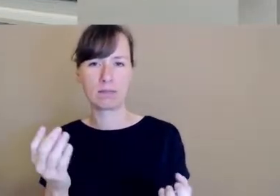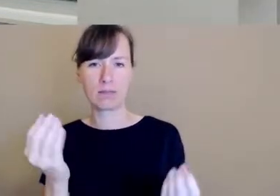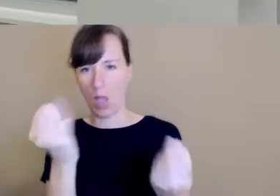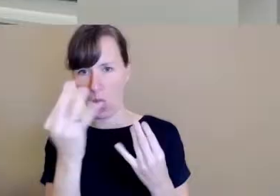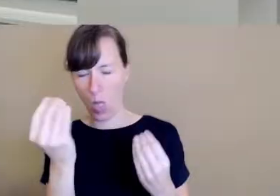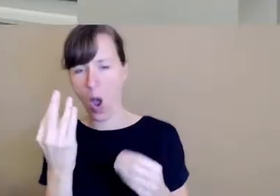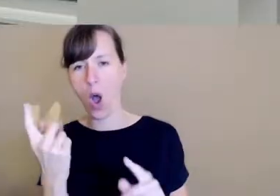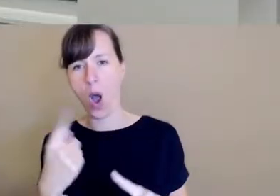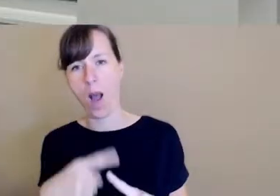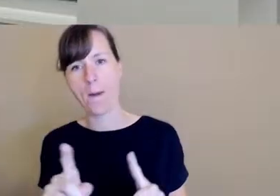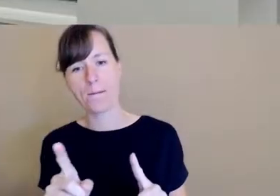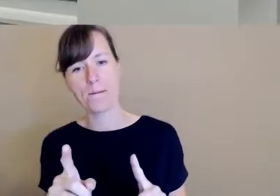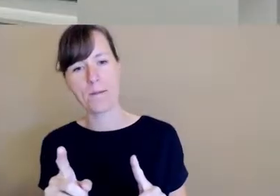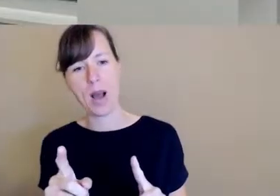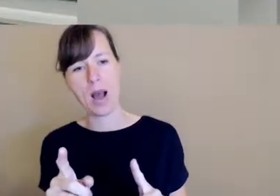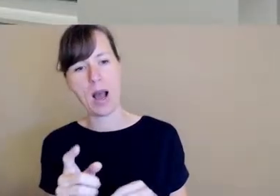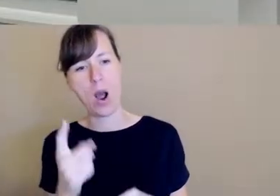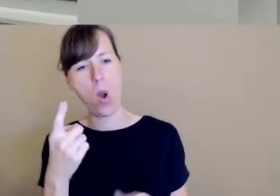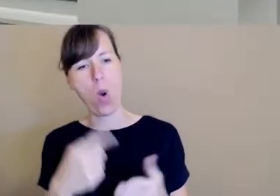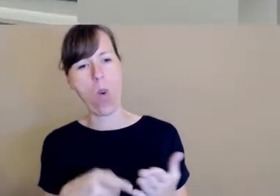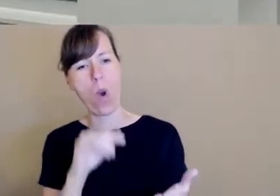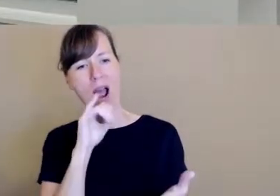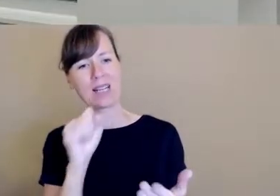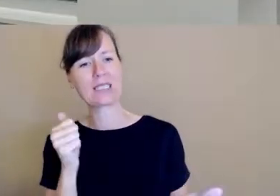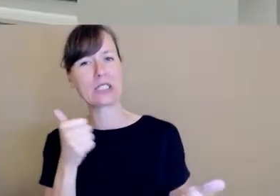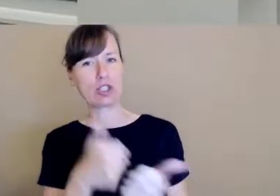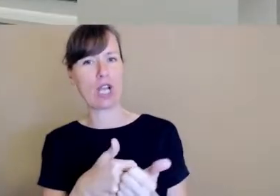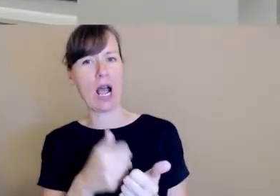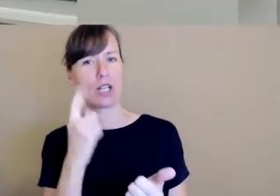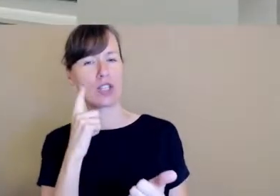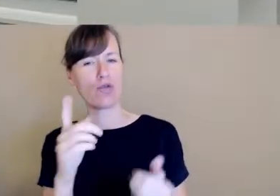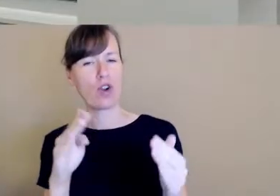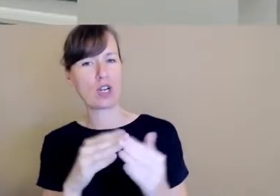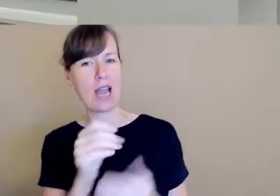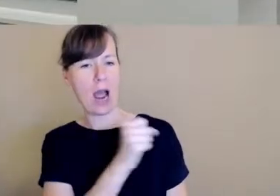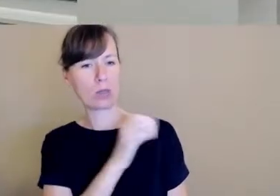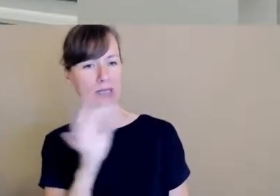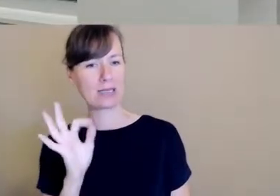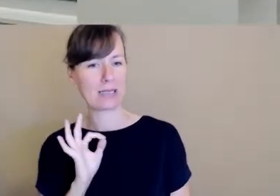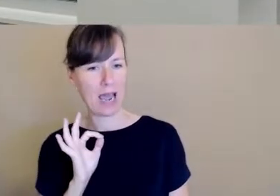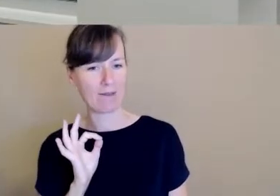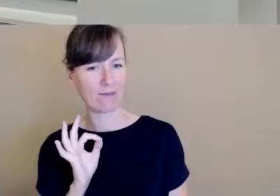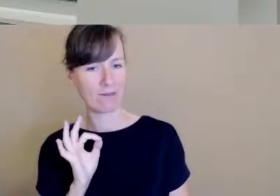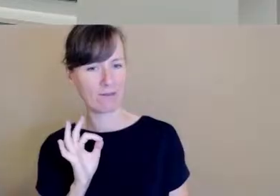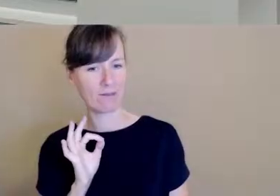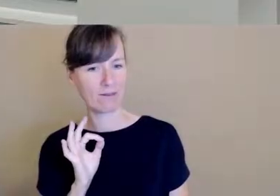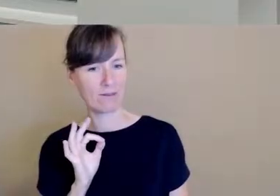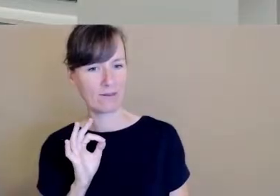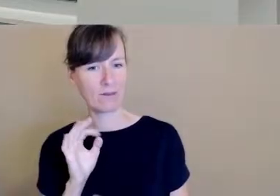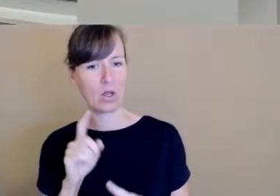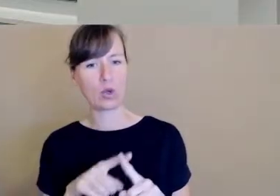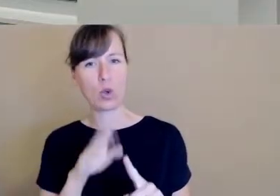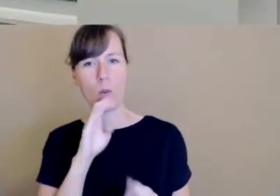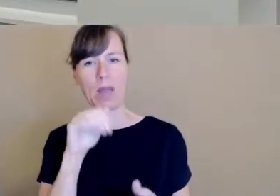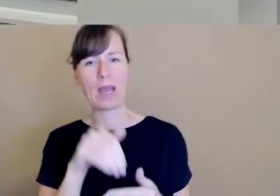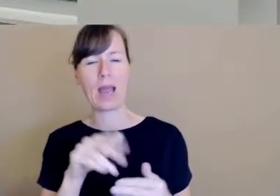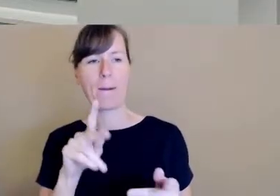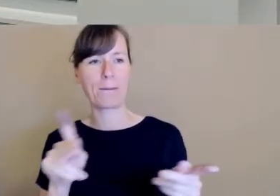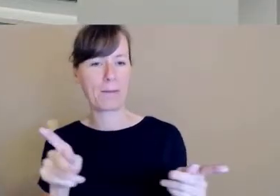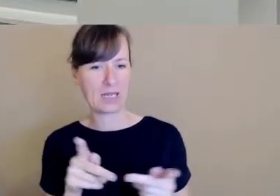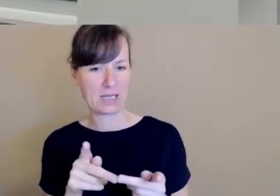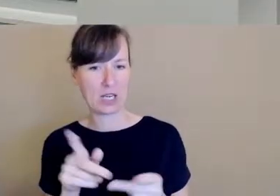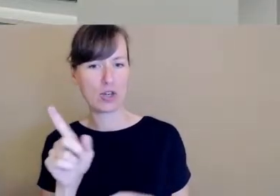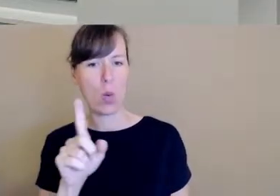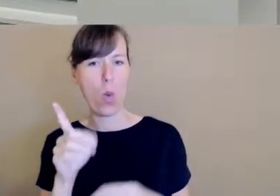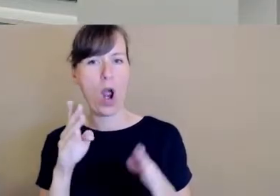what is the challenge for town staff is to be put in the position where town staff